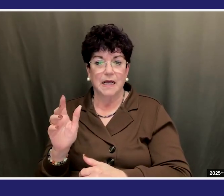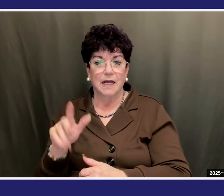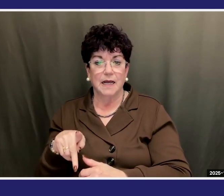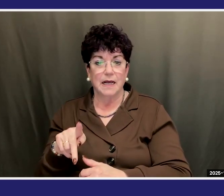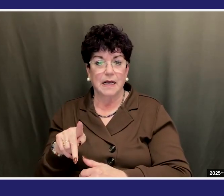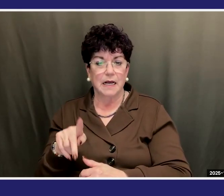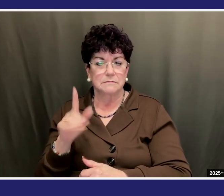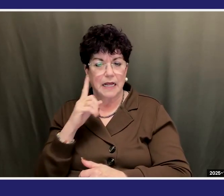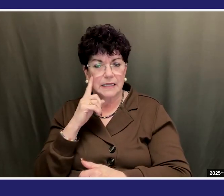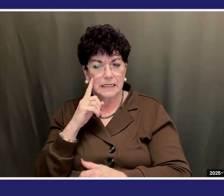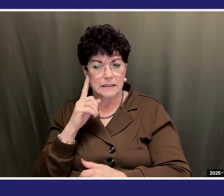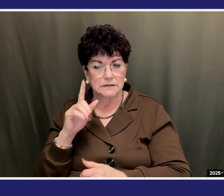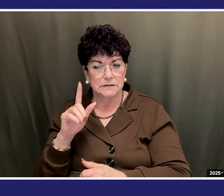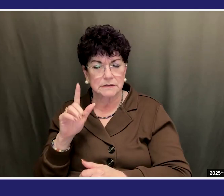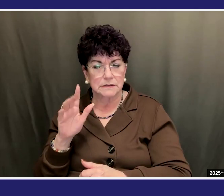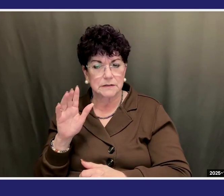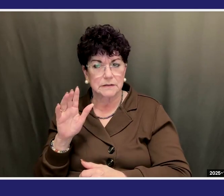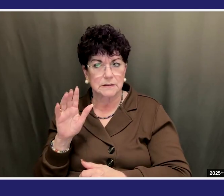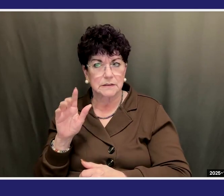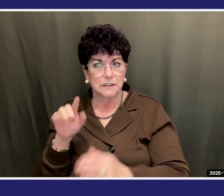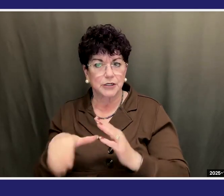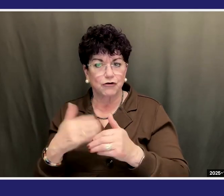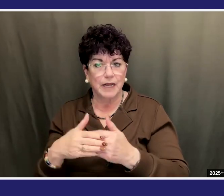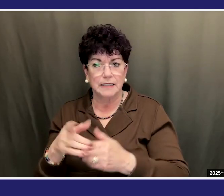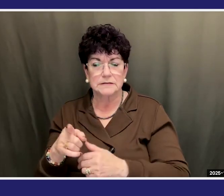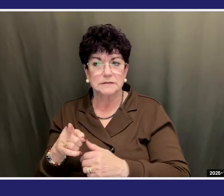Leo, I think you're next. Are you able to unmute?